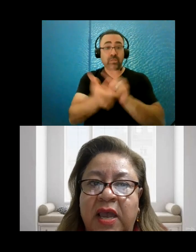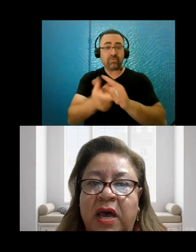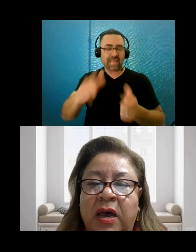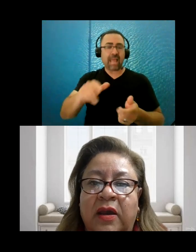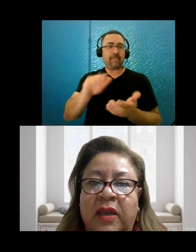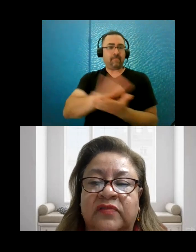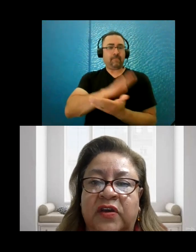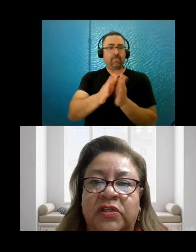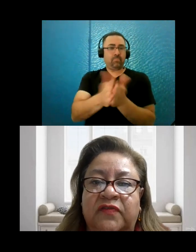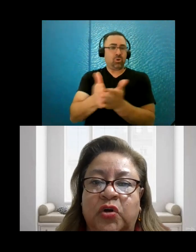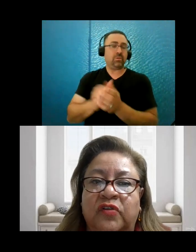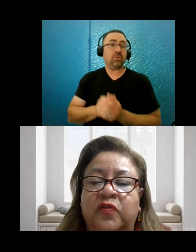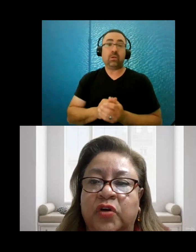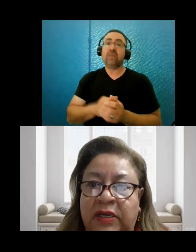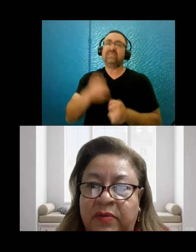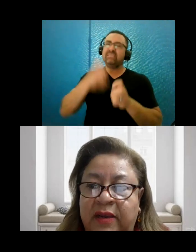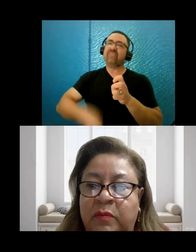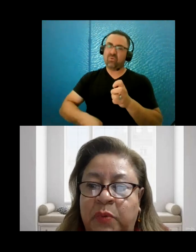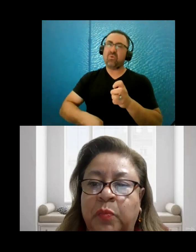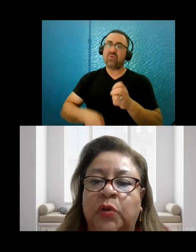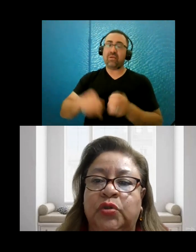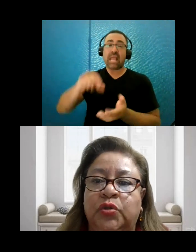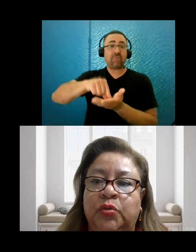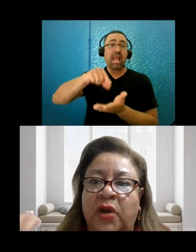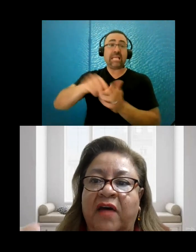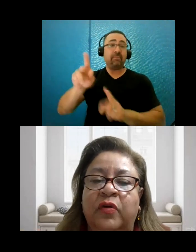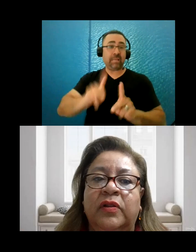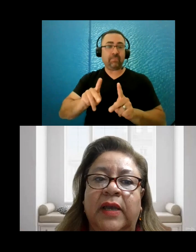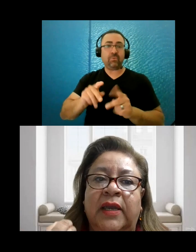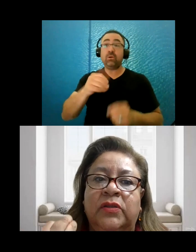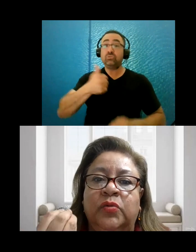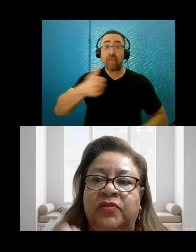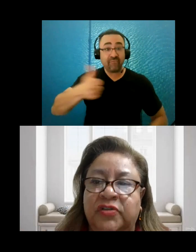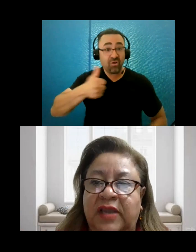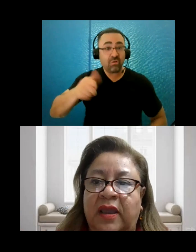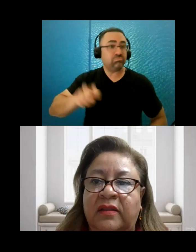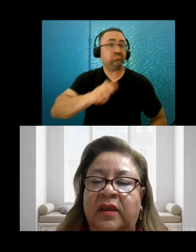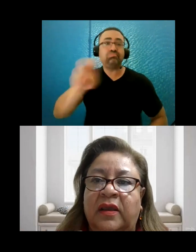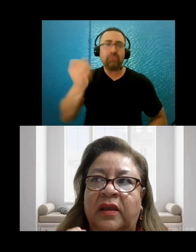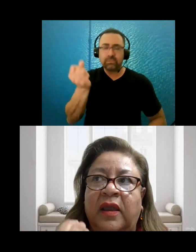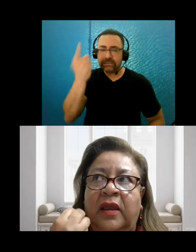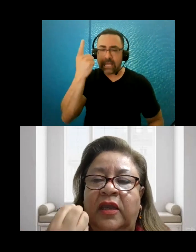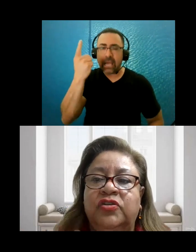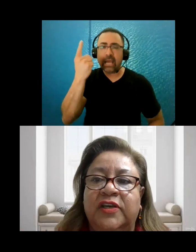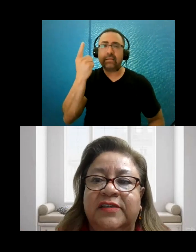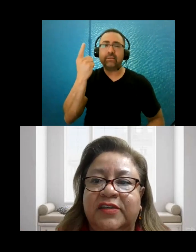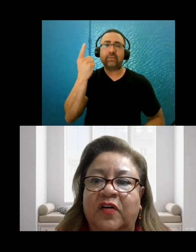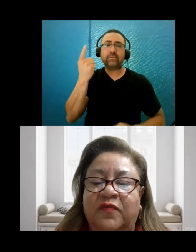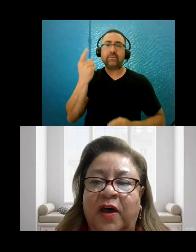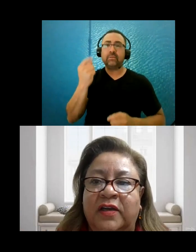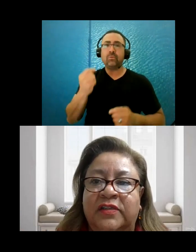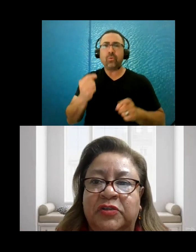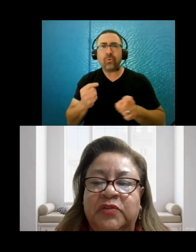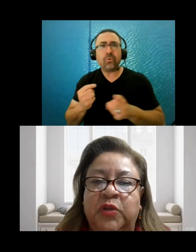materials. It is very difficult for Iraqi people to travel and to understand the intricacies